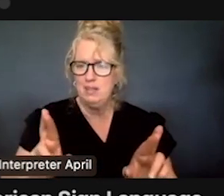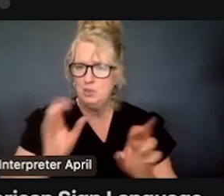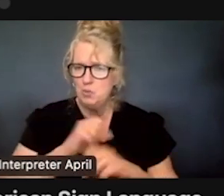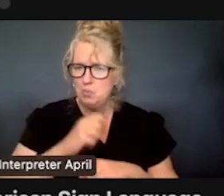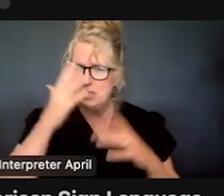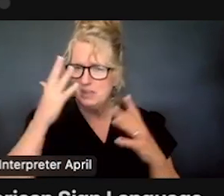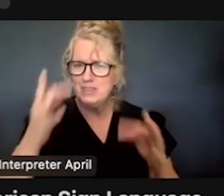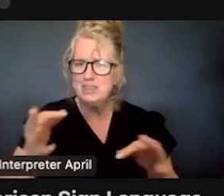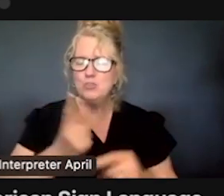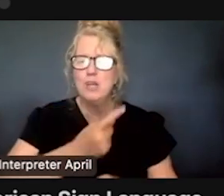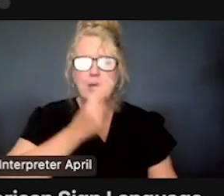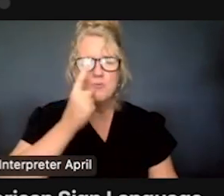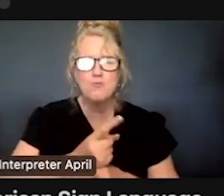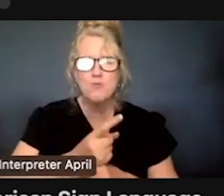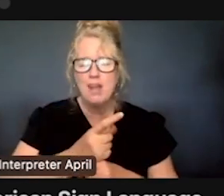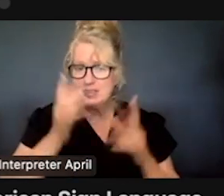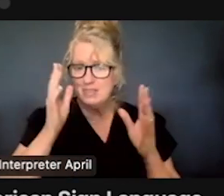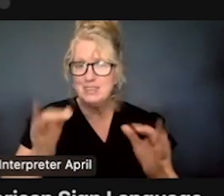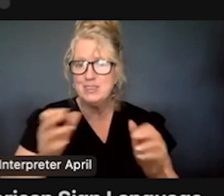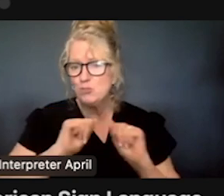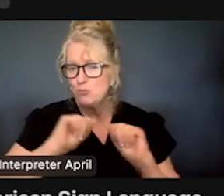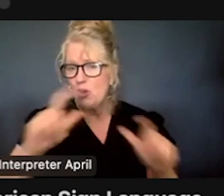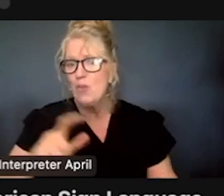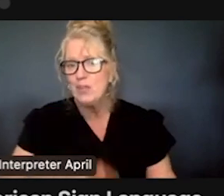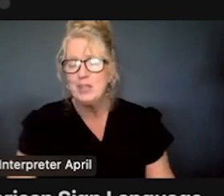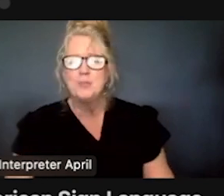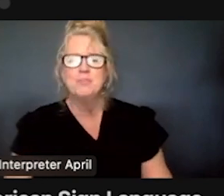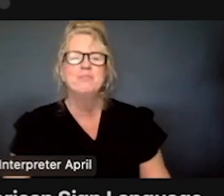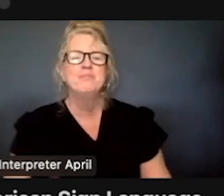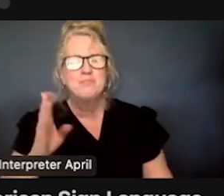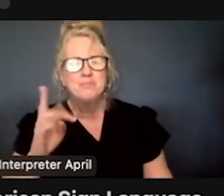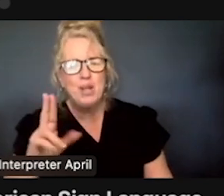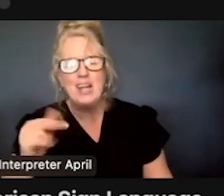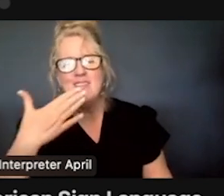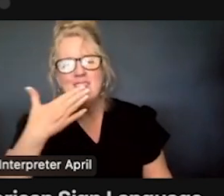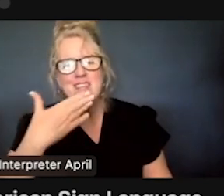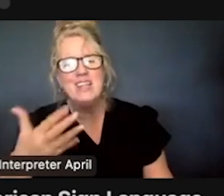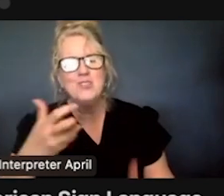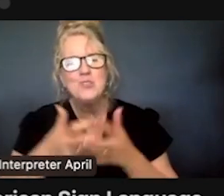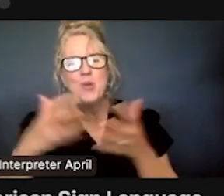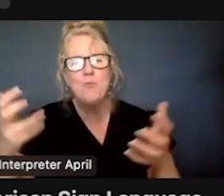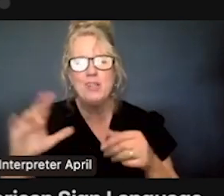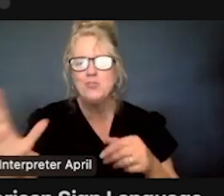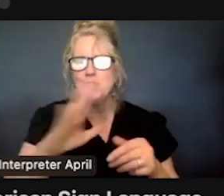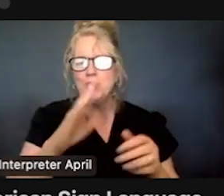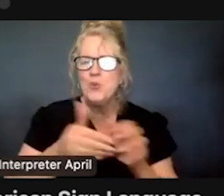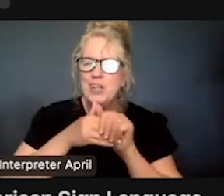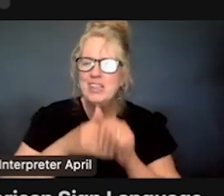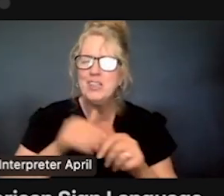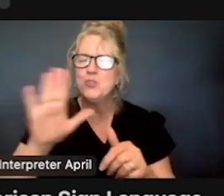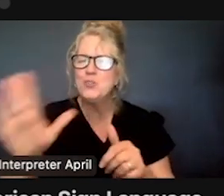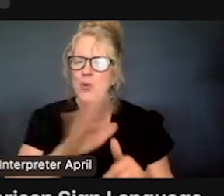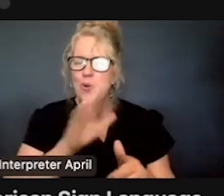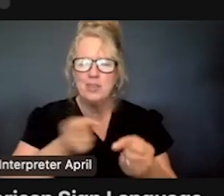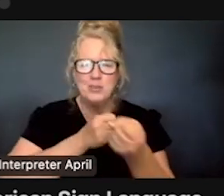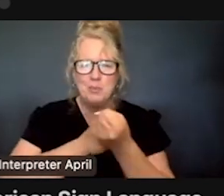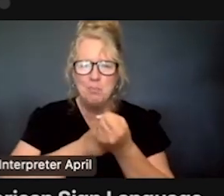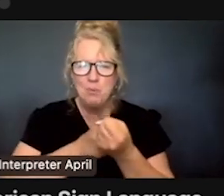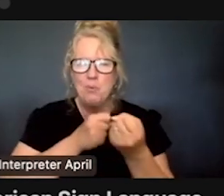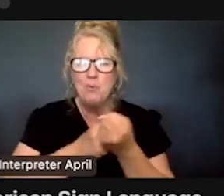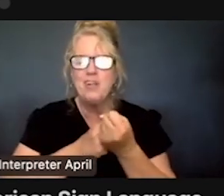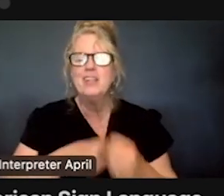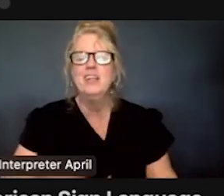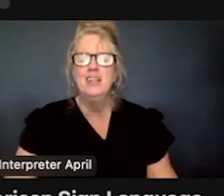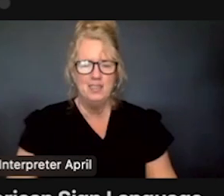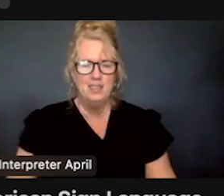right decisions all the time. So, Brian, thanks so much for your leadership, your support. We're